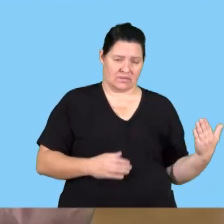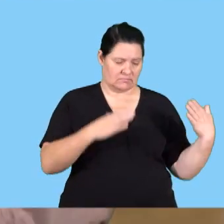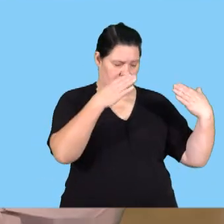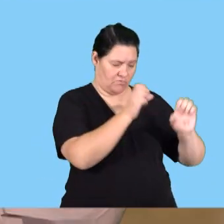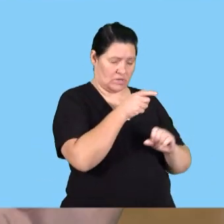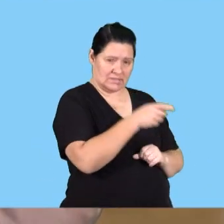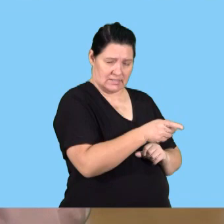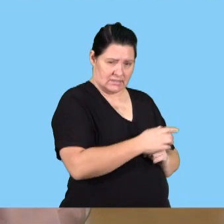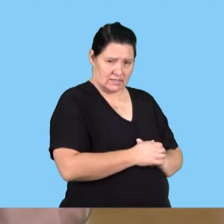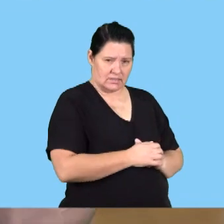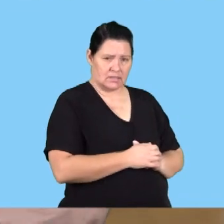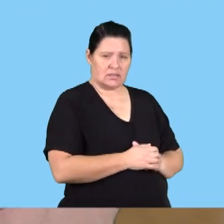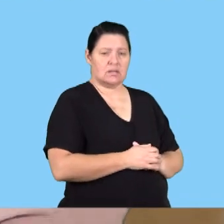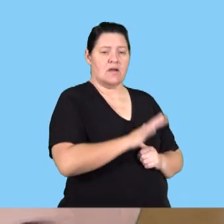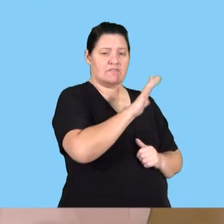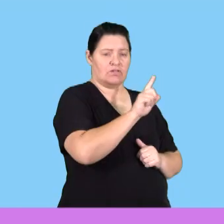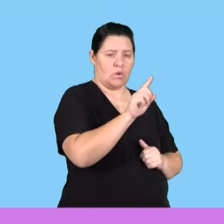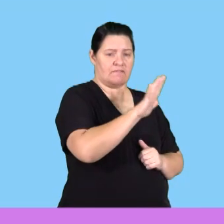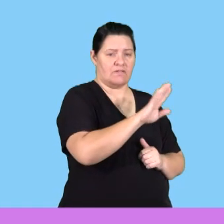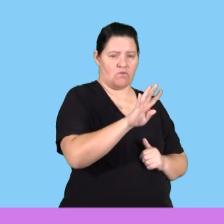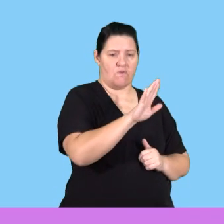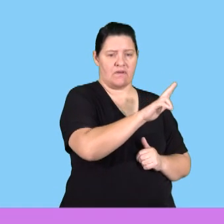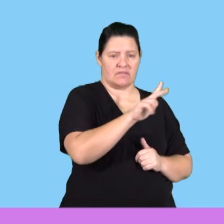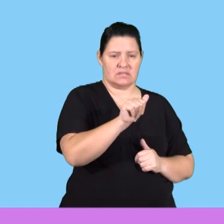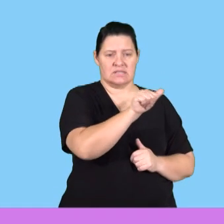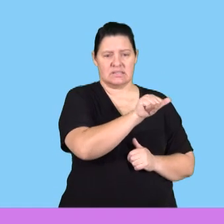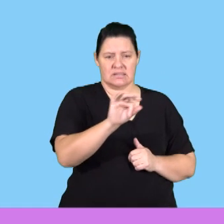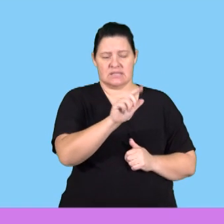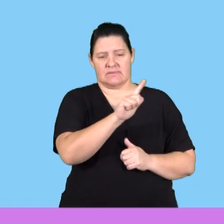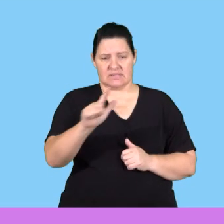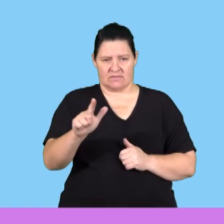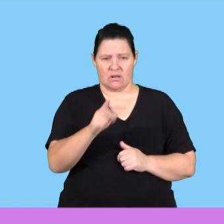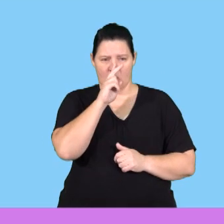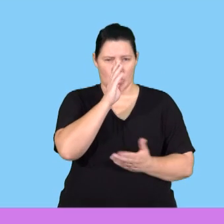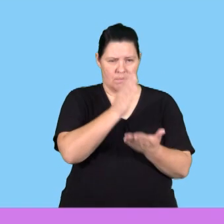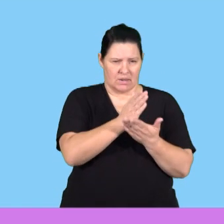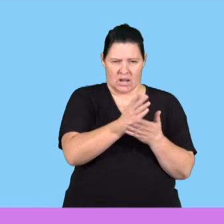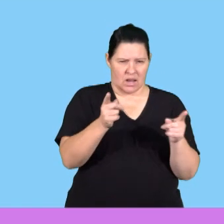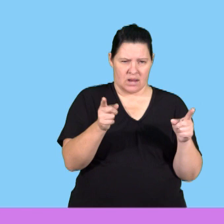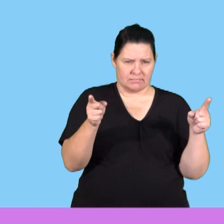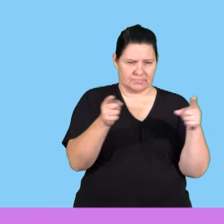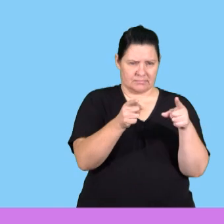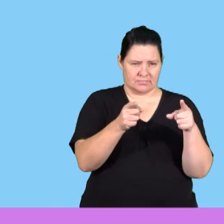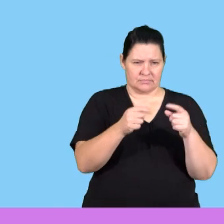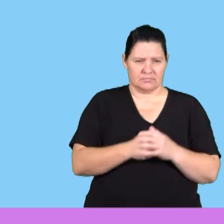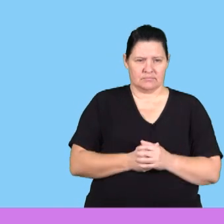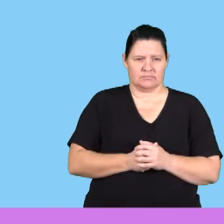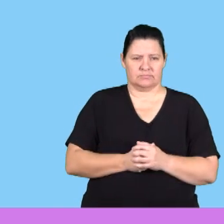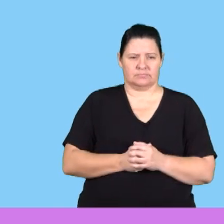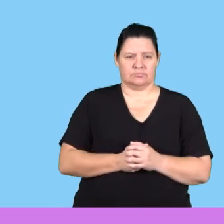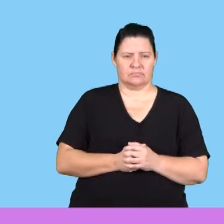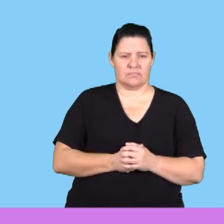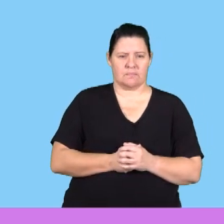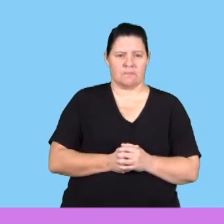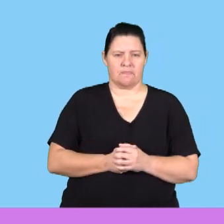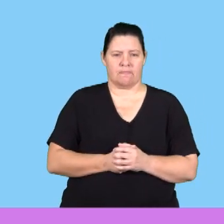side as if that's my only data set. So meaning 51, 54, 58, 63, and 77. I'm going to look at that, and I'm going to